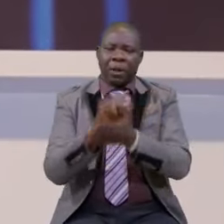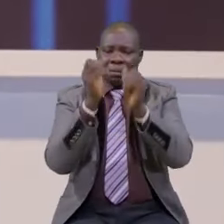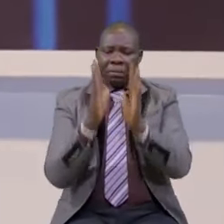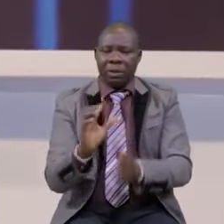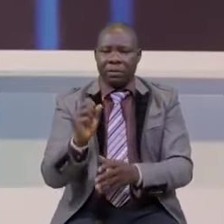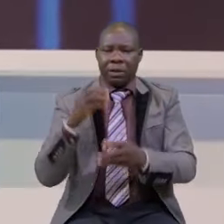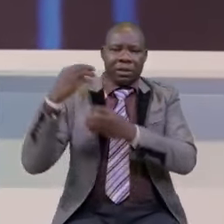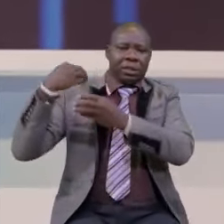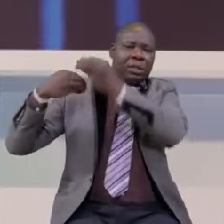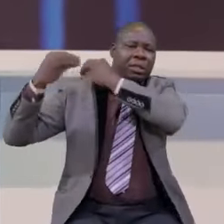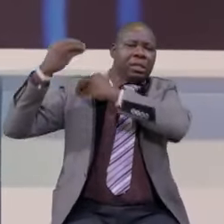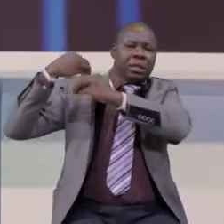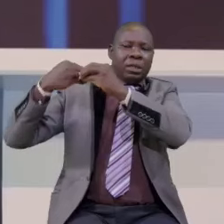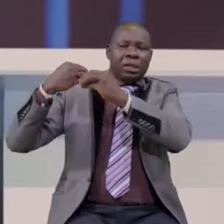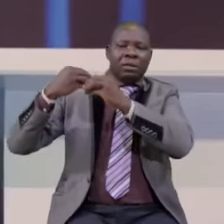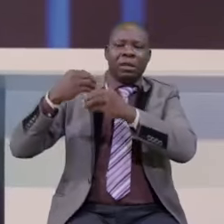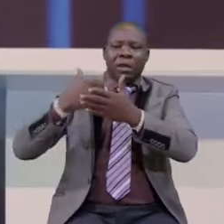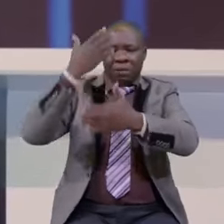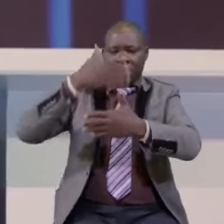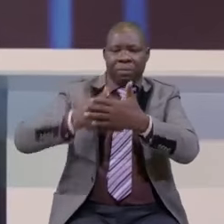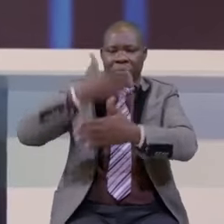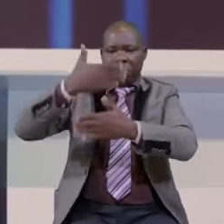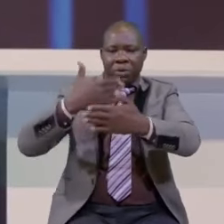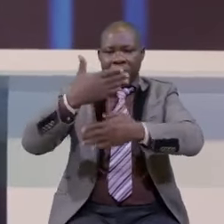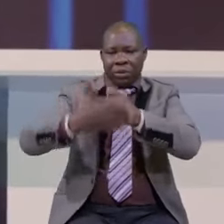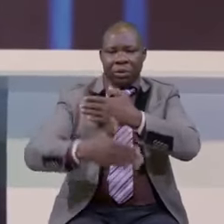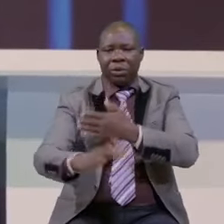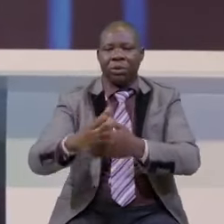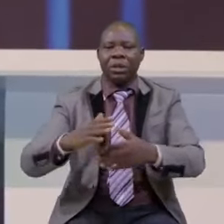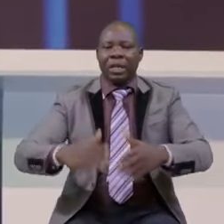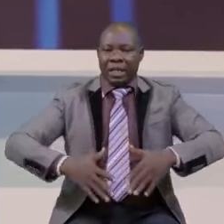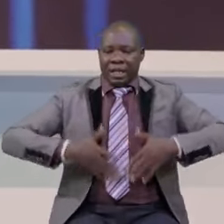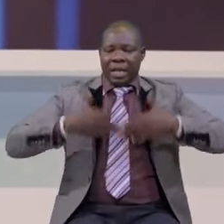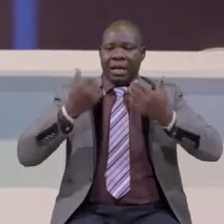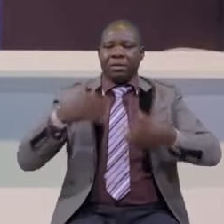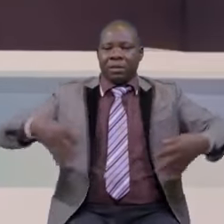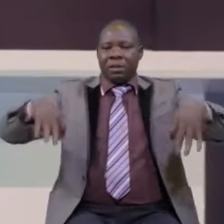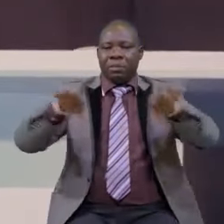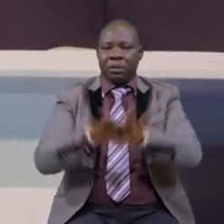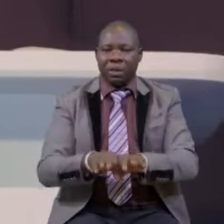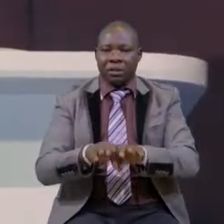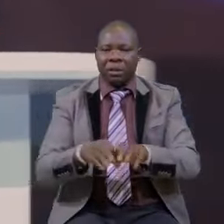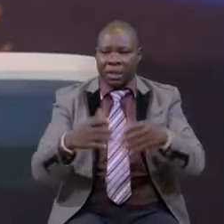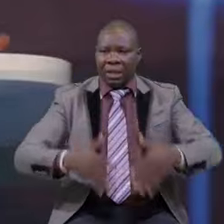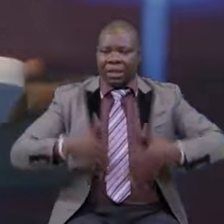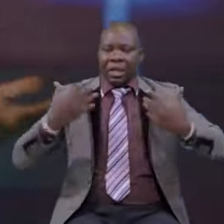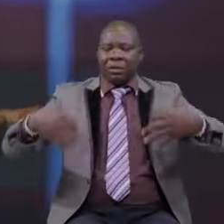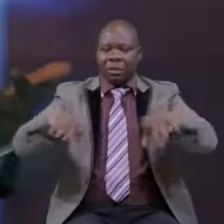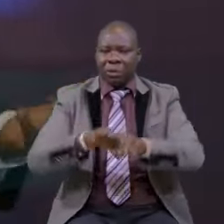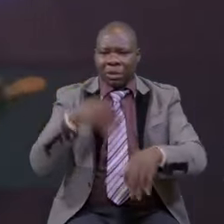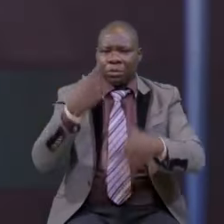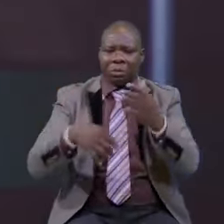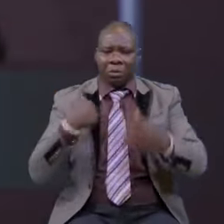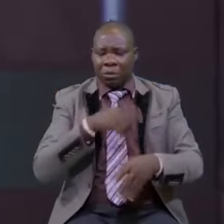inheritance beyond life's essentials. Life's essentials are things we need for the body, the food,